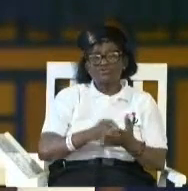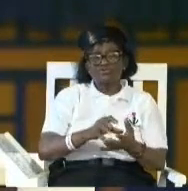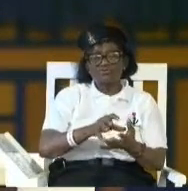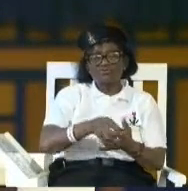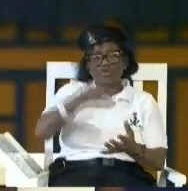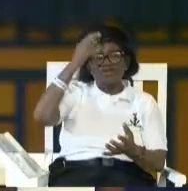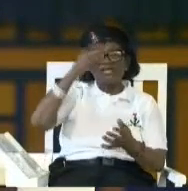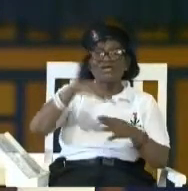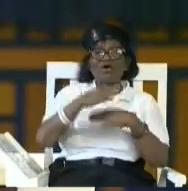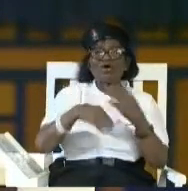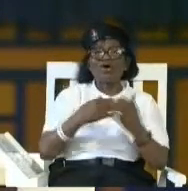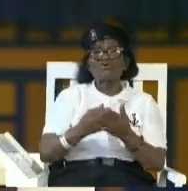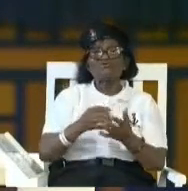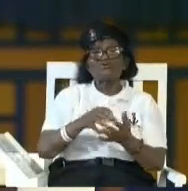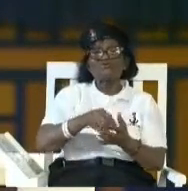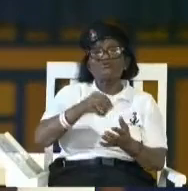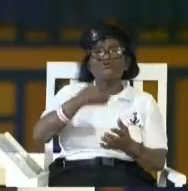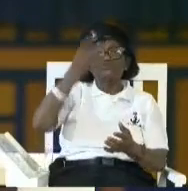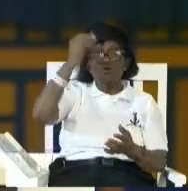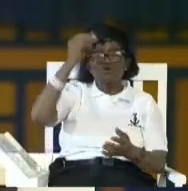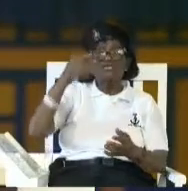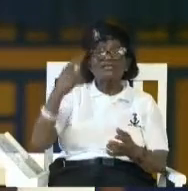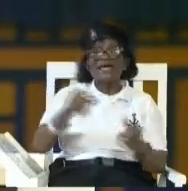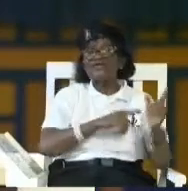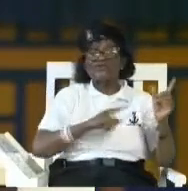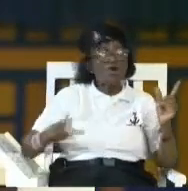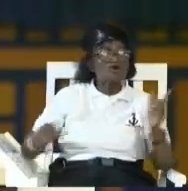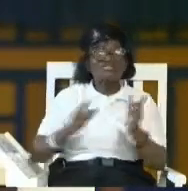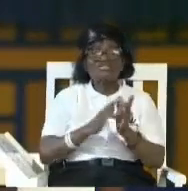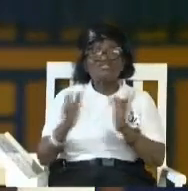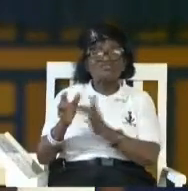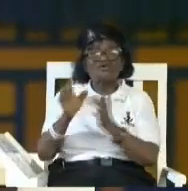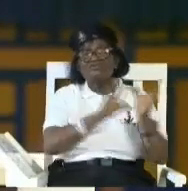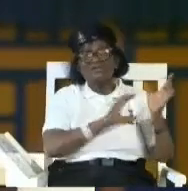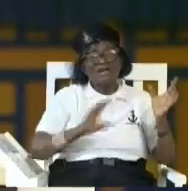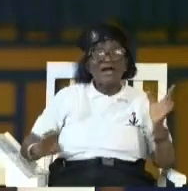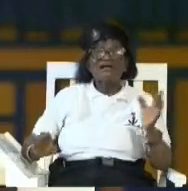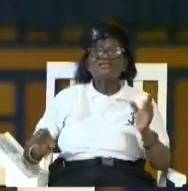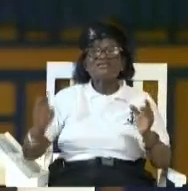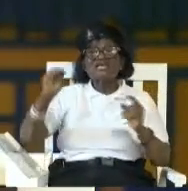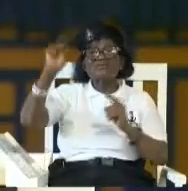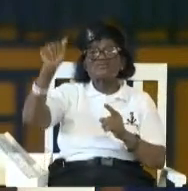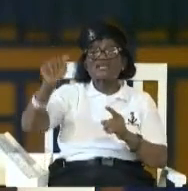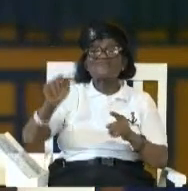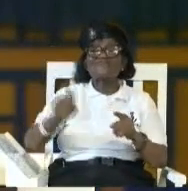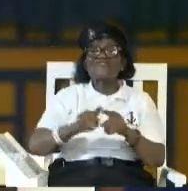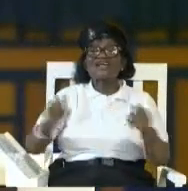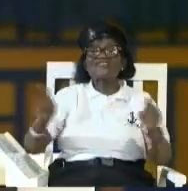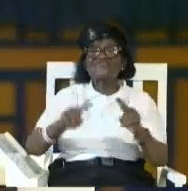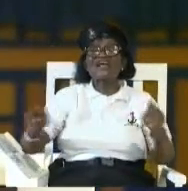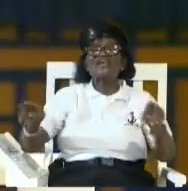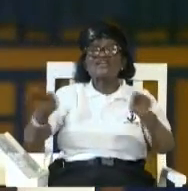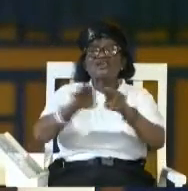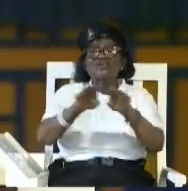and studied the Lord Jesus Christ himself very, very closely. I wanted